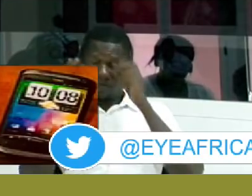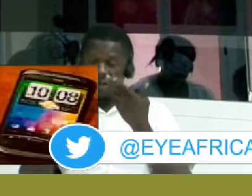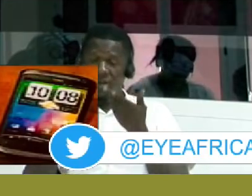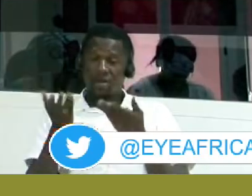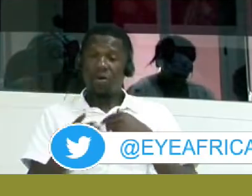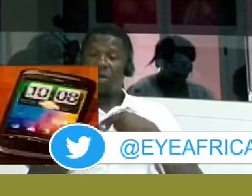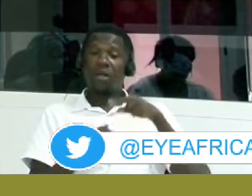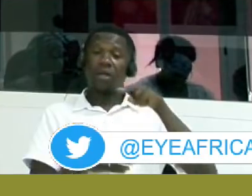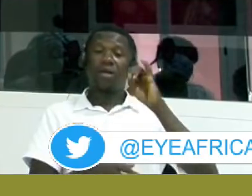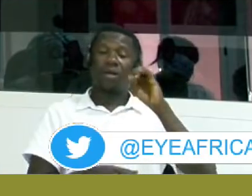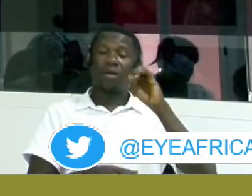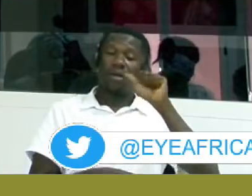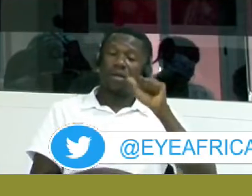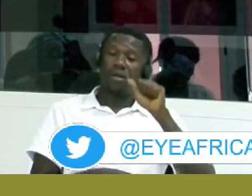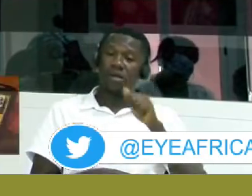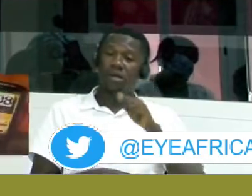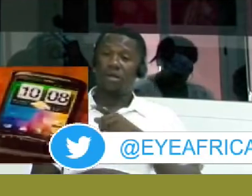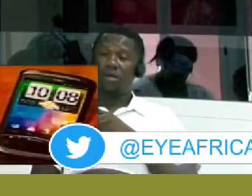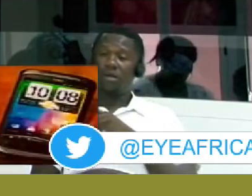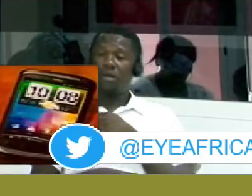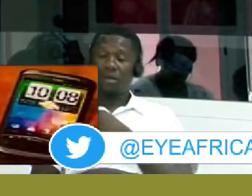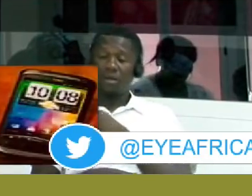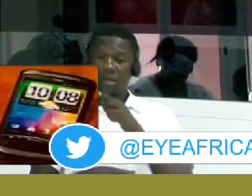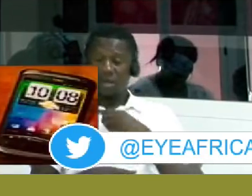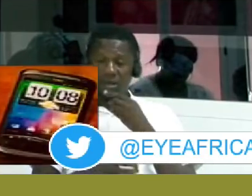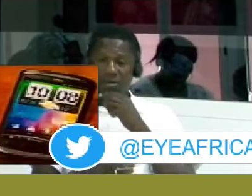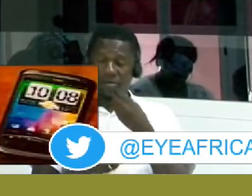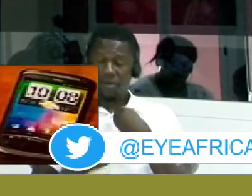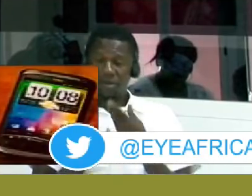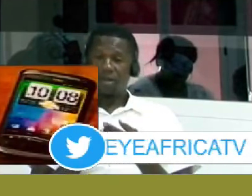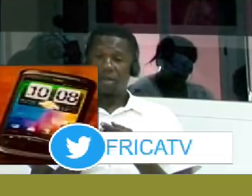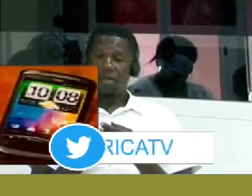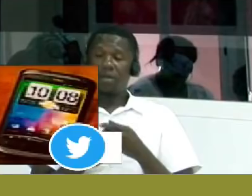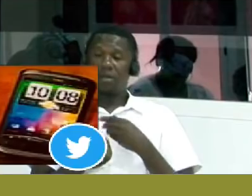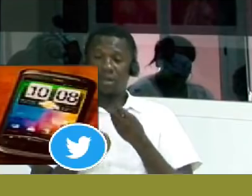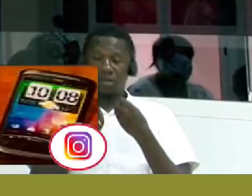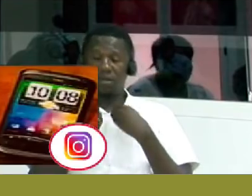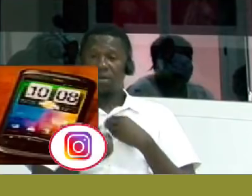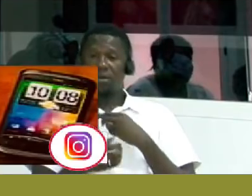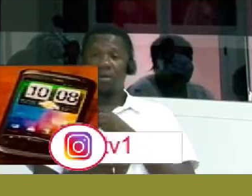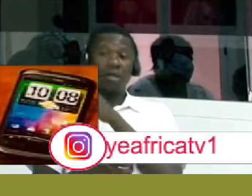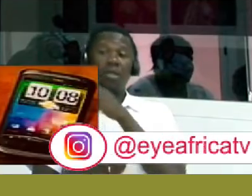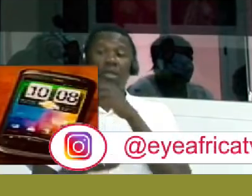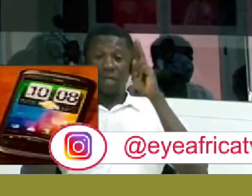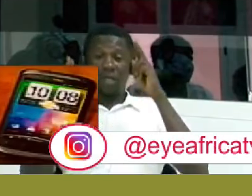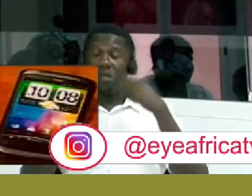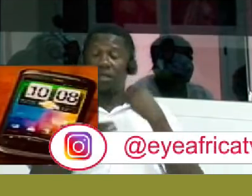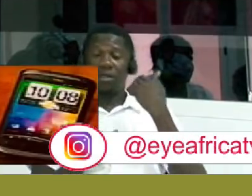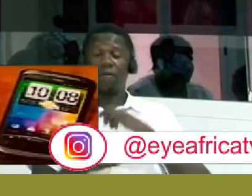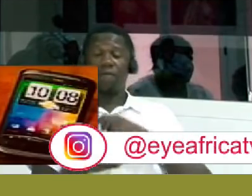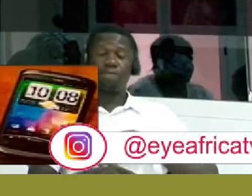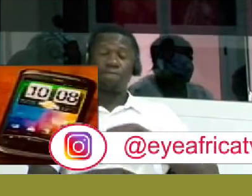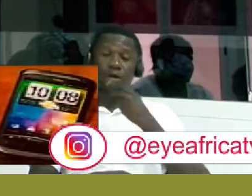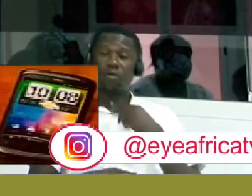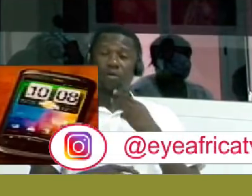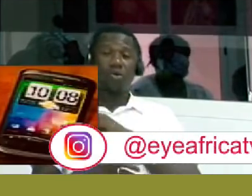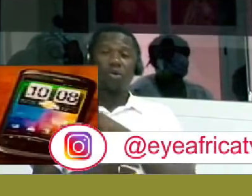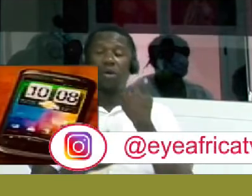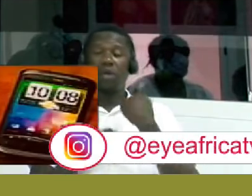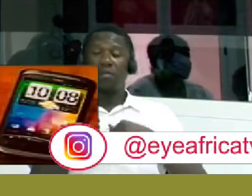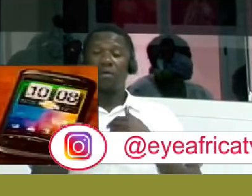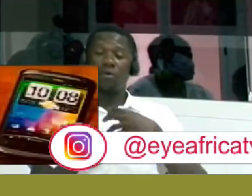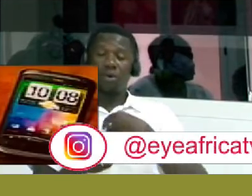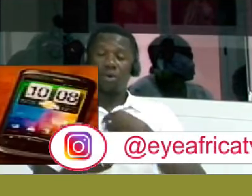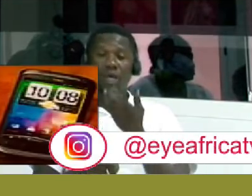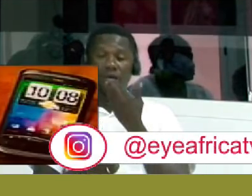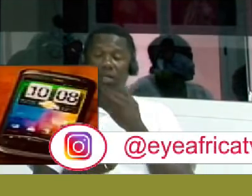NIA. They have named me until they said to me, side of the mer, so new if you pass, do they not go leka leka ambi? I don't eat. I don't want to eat.